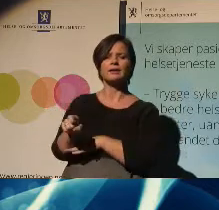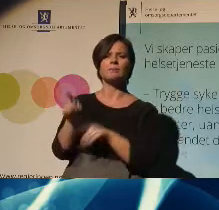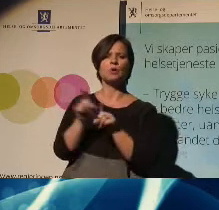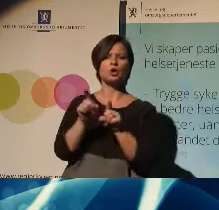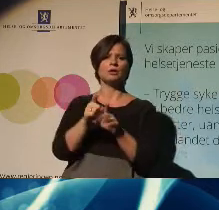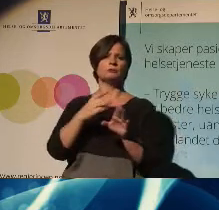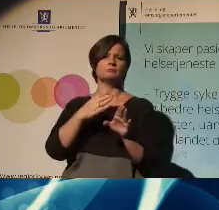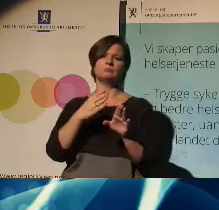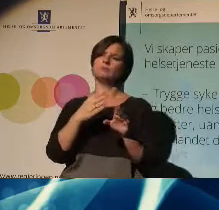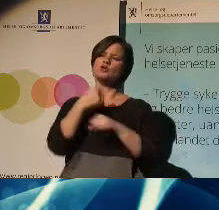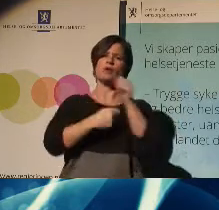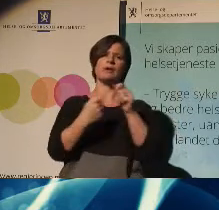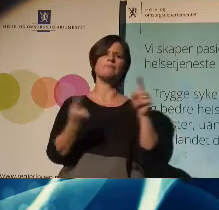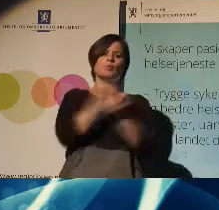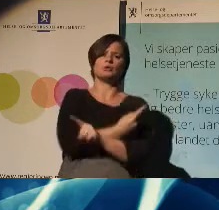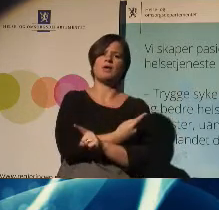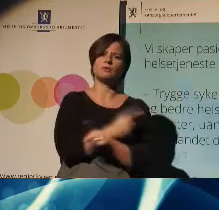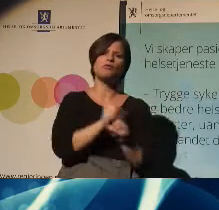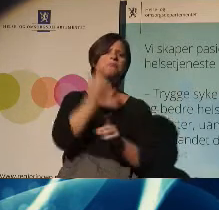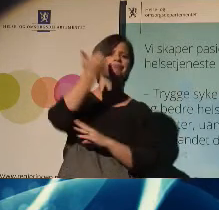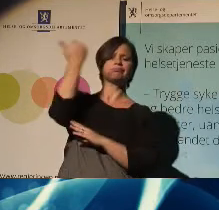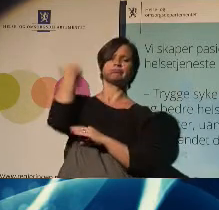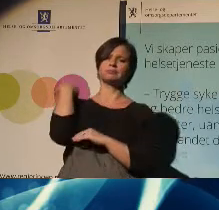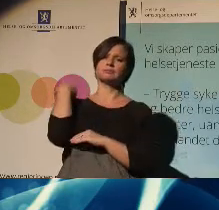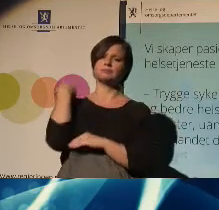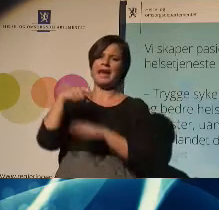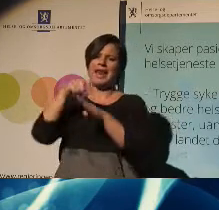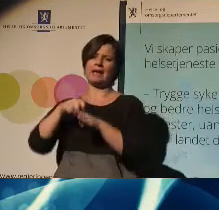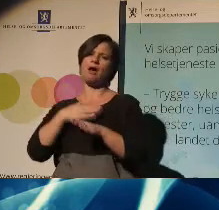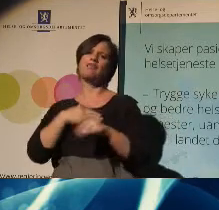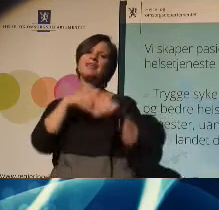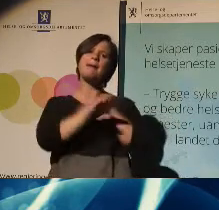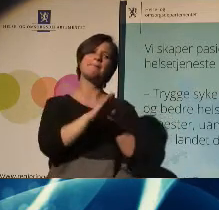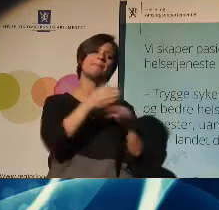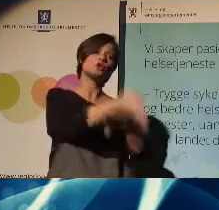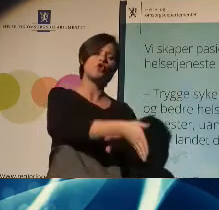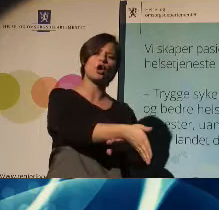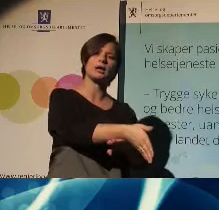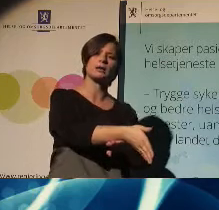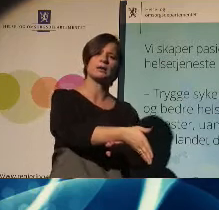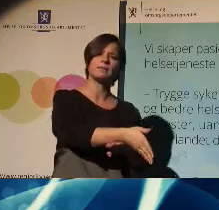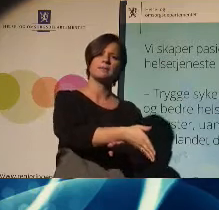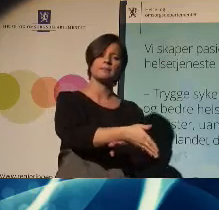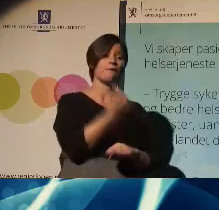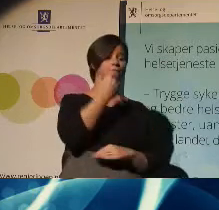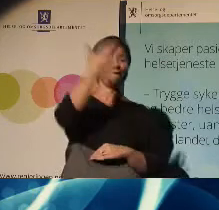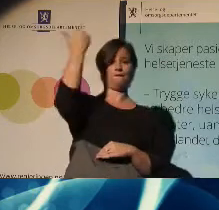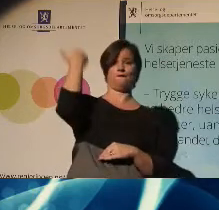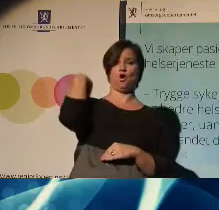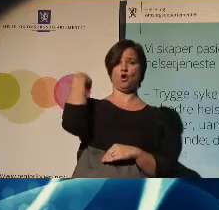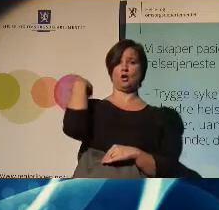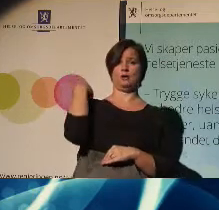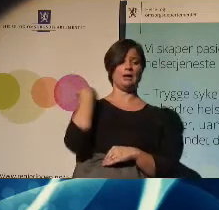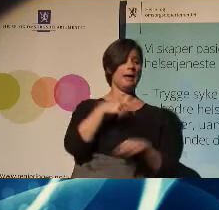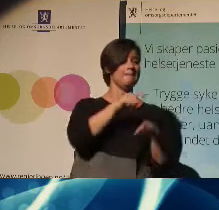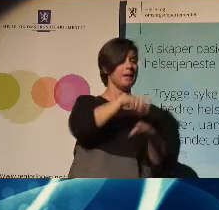house call. In the 19th century, patients never came to the hospital. The doctors came to the patient's home.